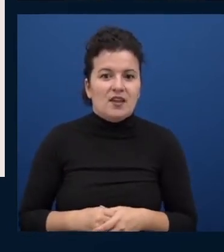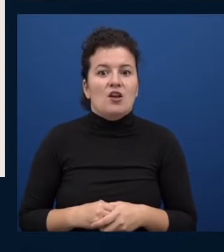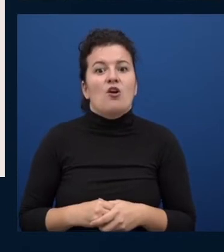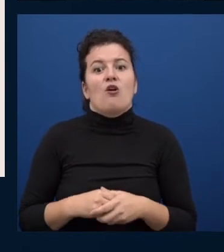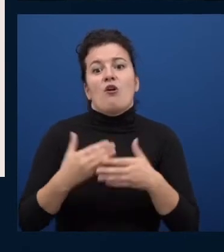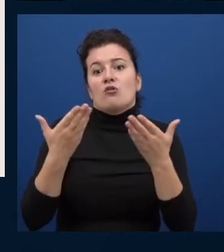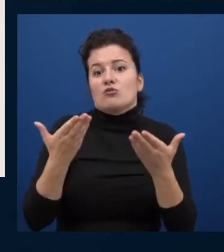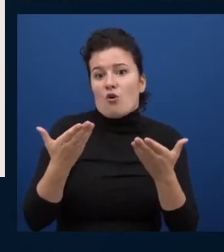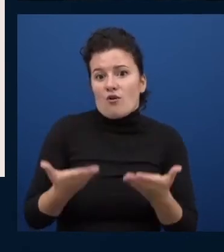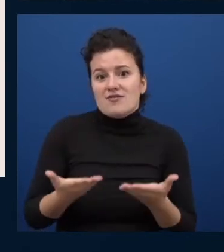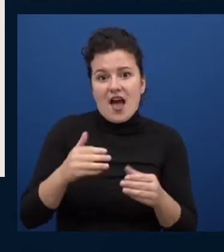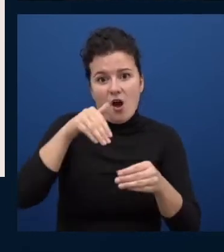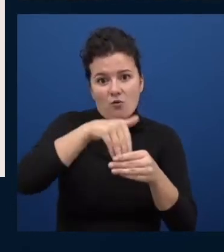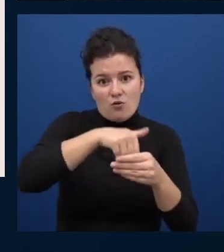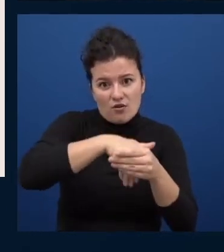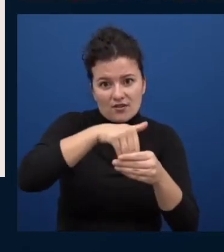no content migration will be needed.